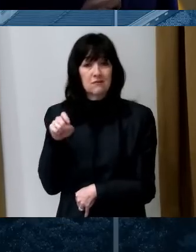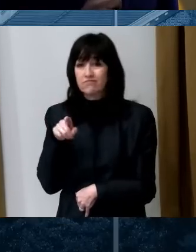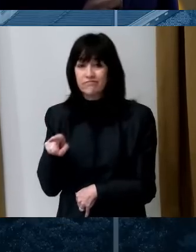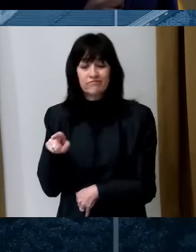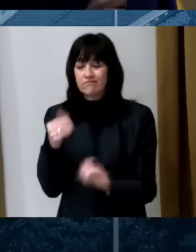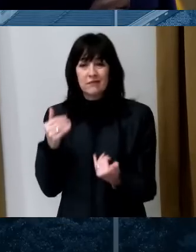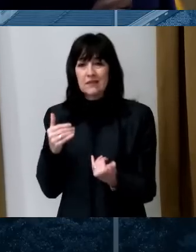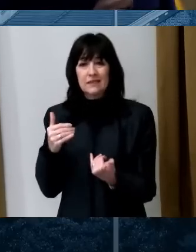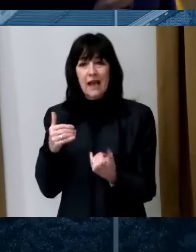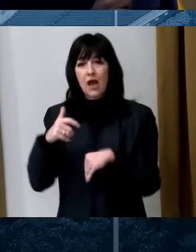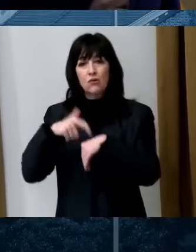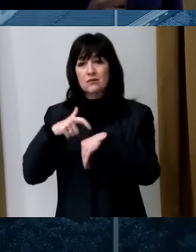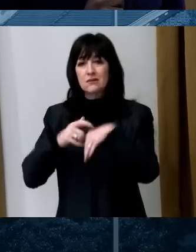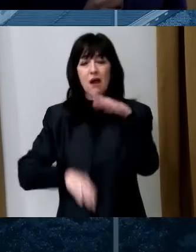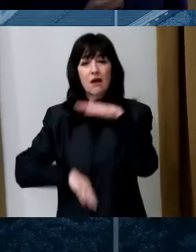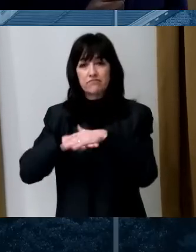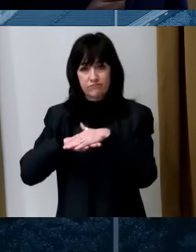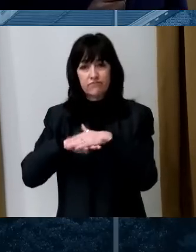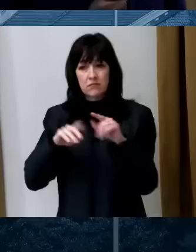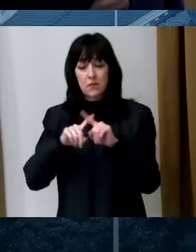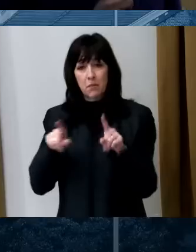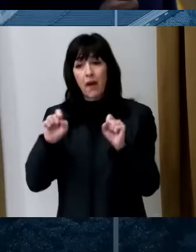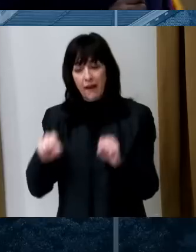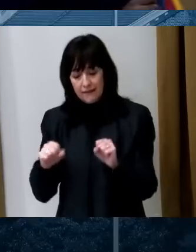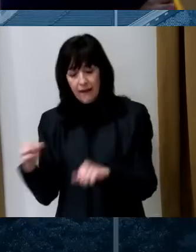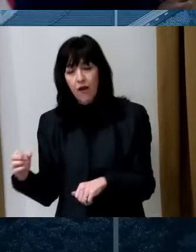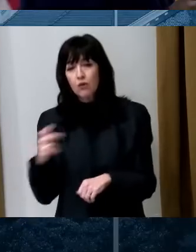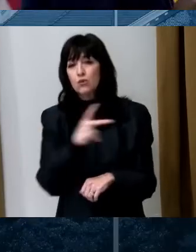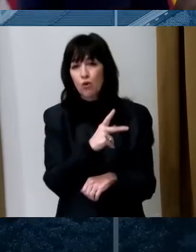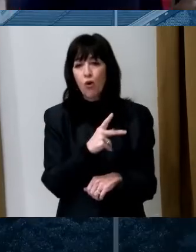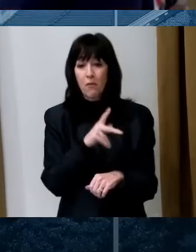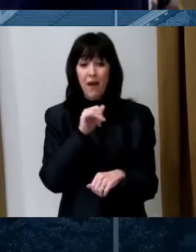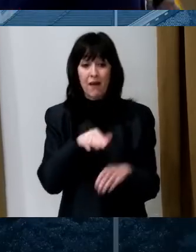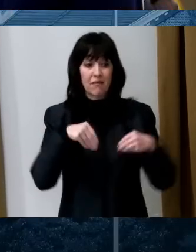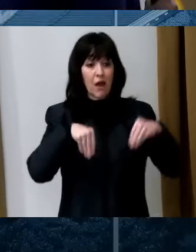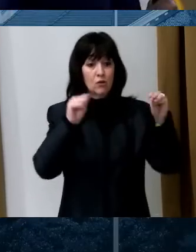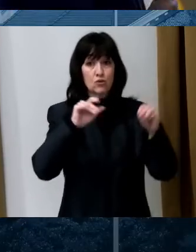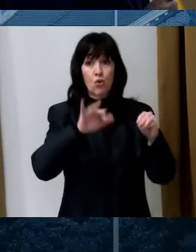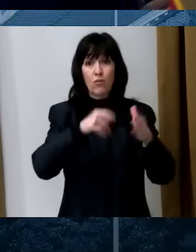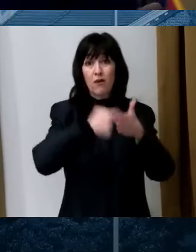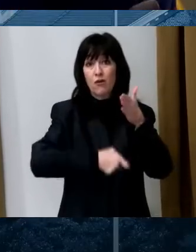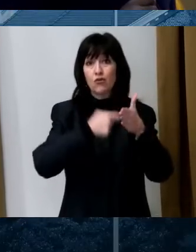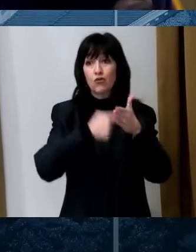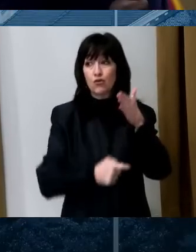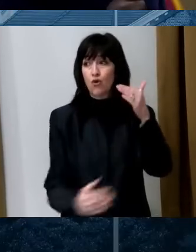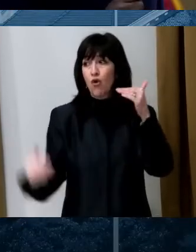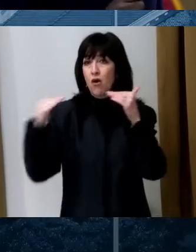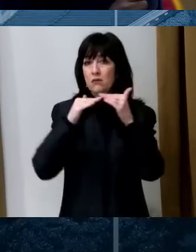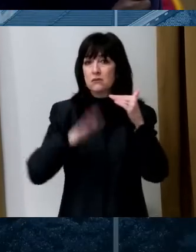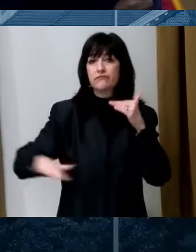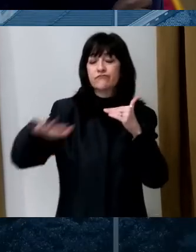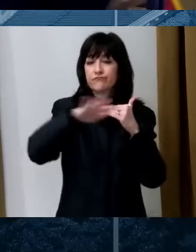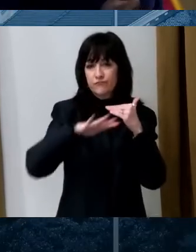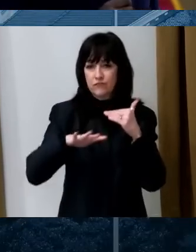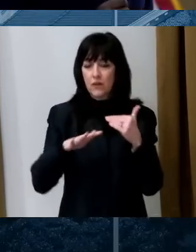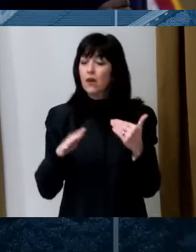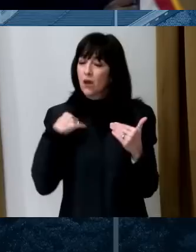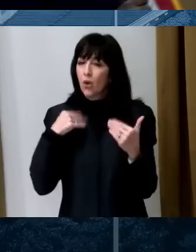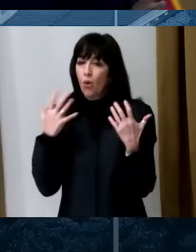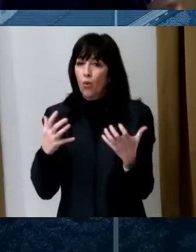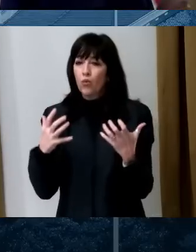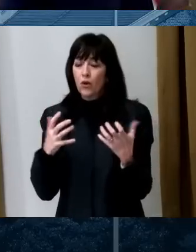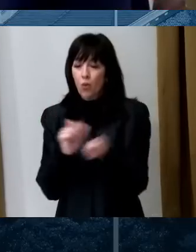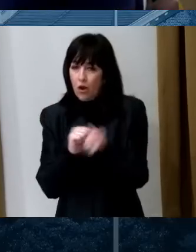that timeline. And once they do, they can go right back to market rate. So these funds are going to help to preserve those units for hopefully another